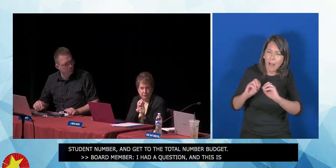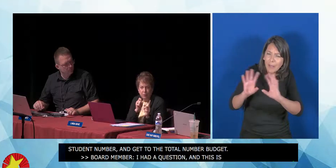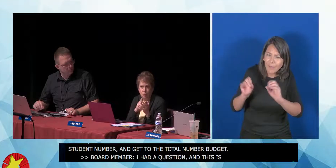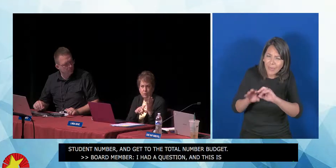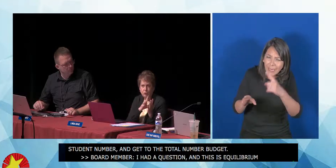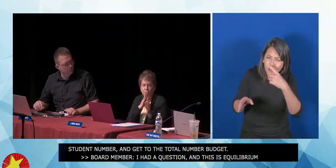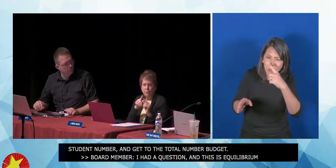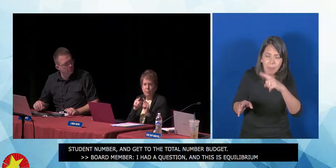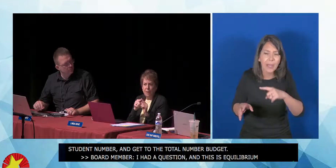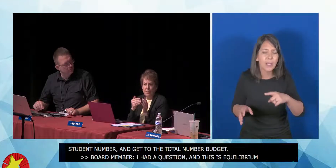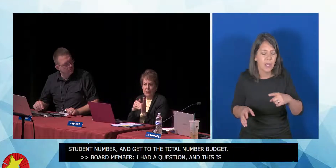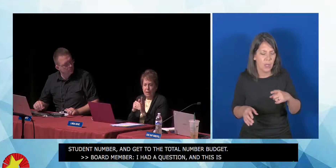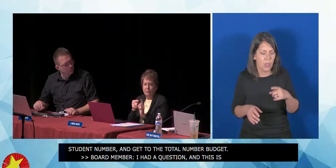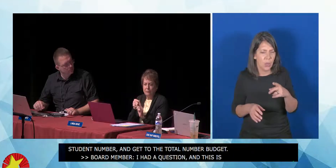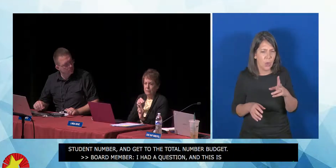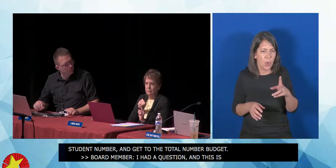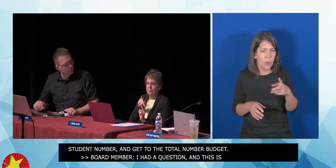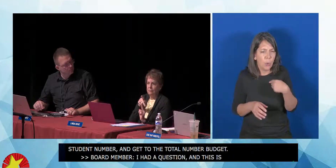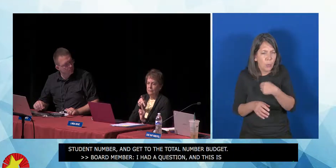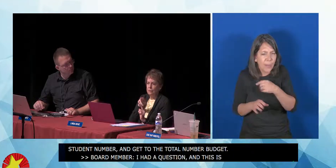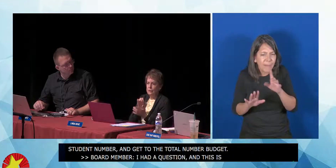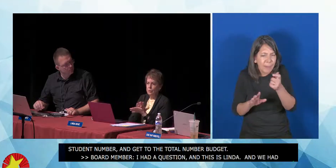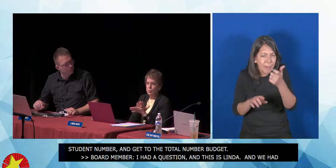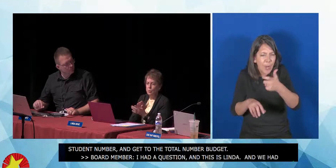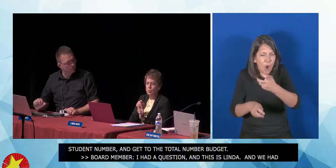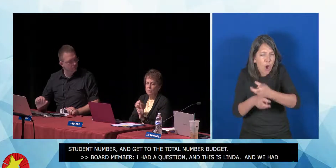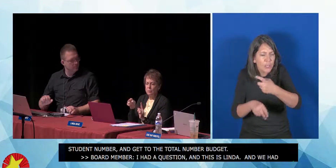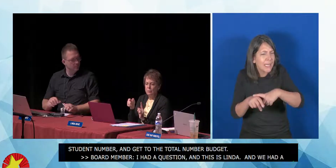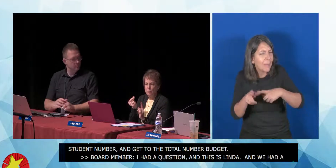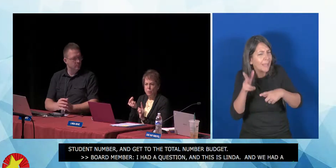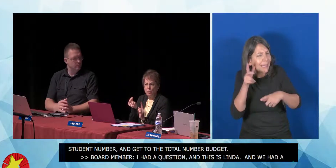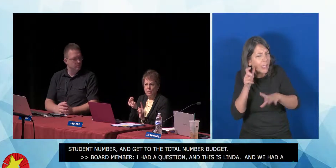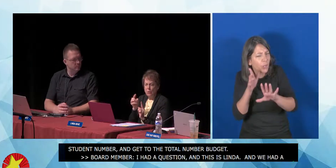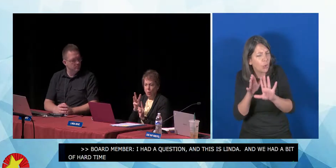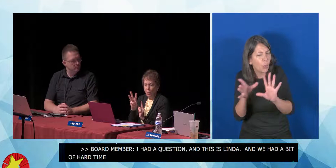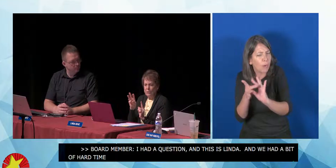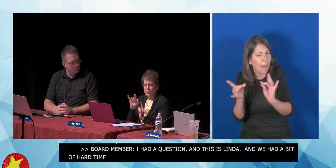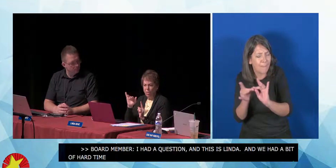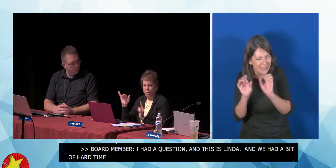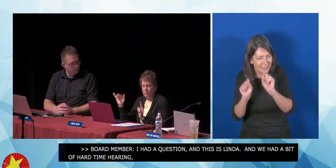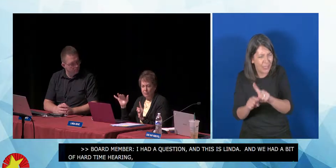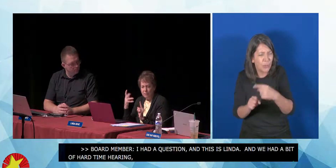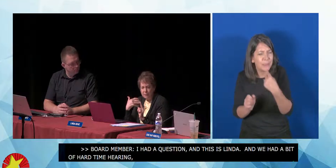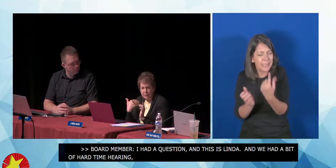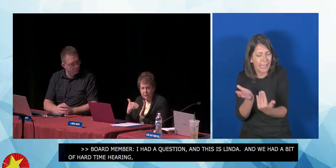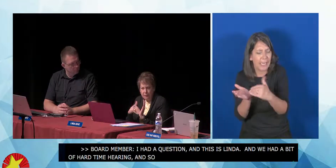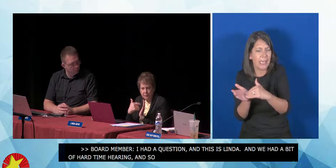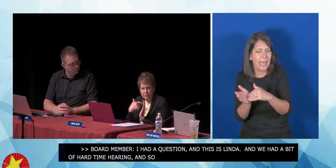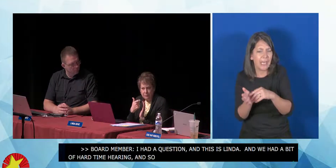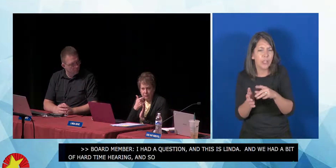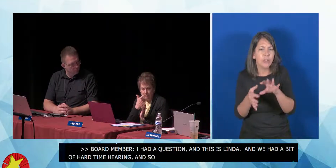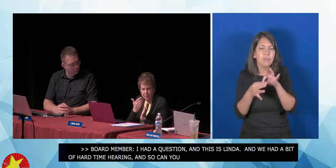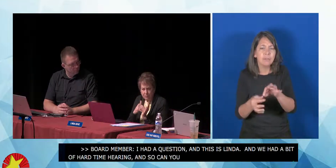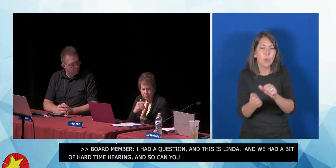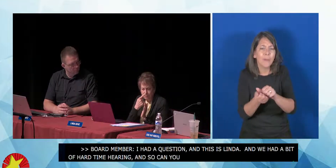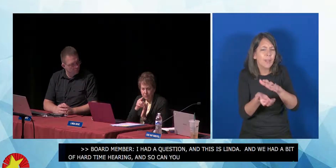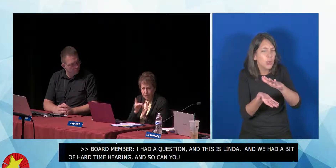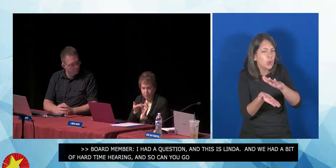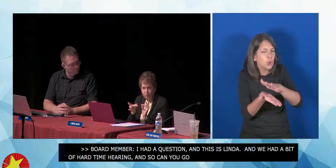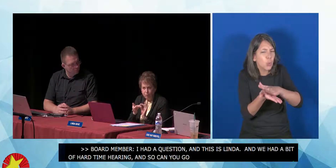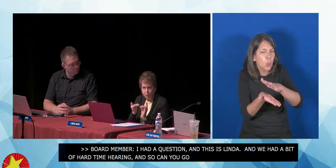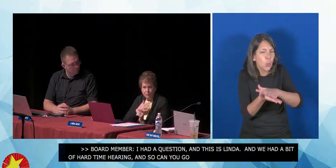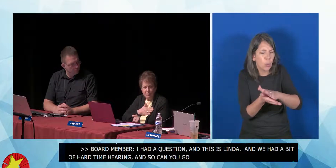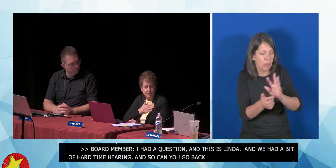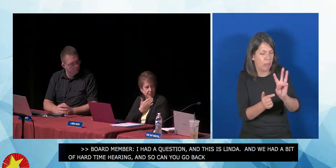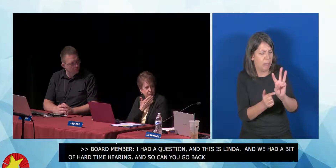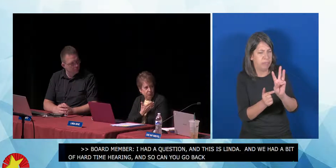We had a little bit of a hard time hearing, so can you go back to the school, started with a W,